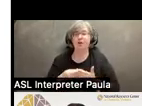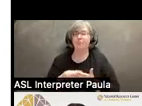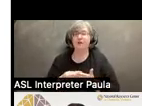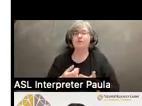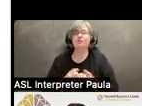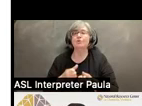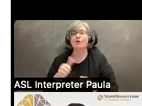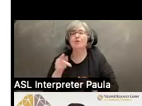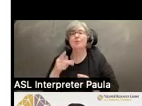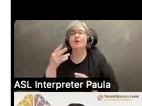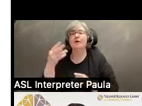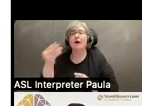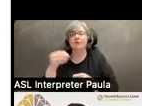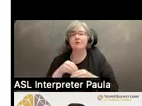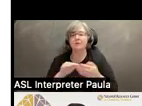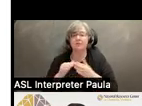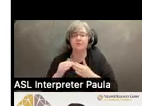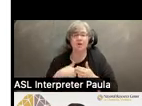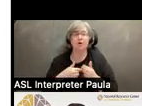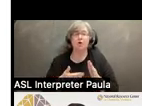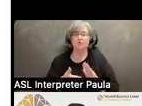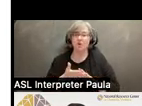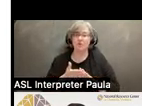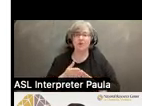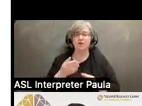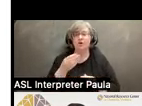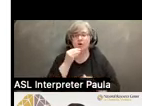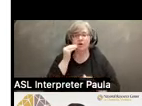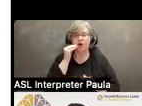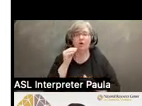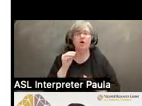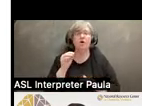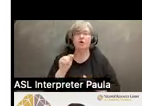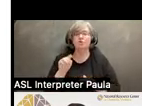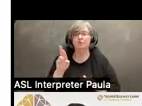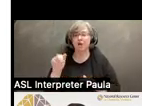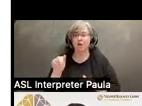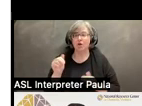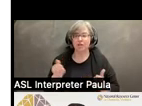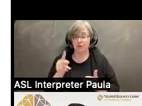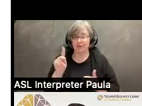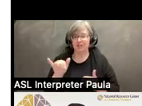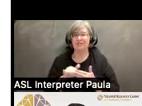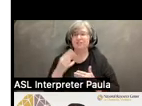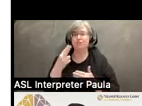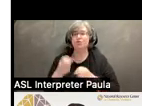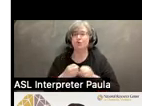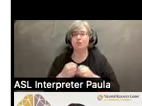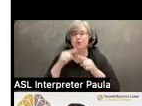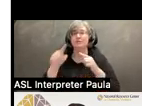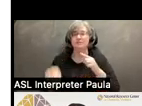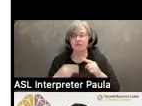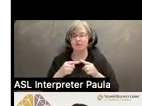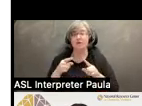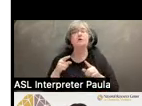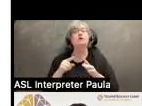community. We've been operating home TBRA, which in Kentucky is a 2-year cycle. We've been doing that since 2011